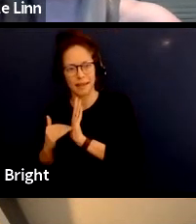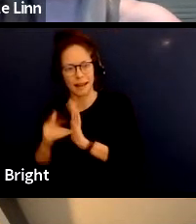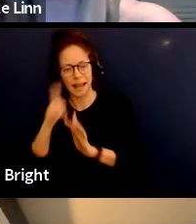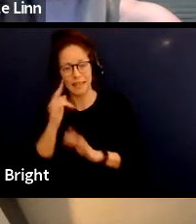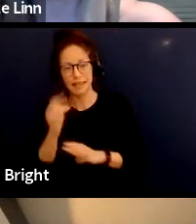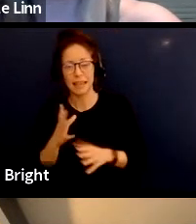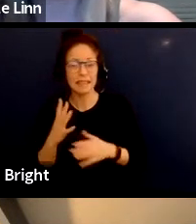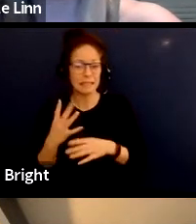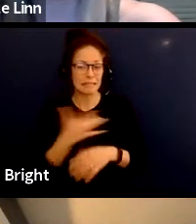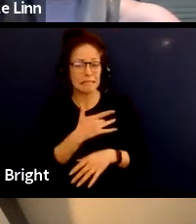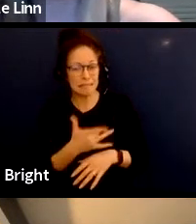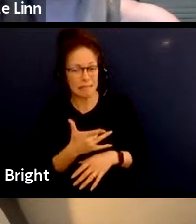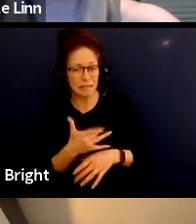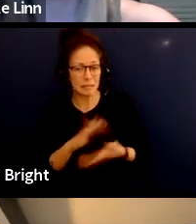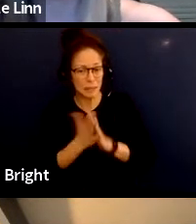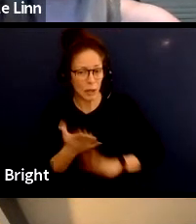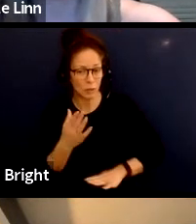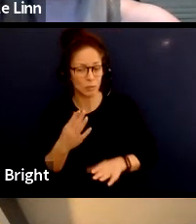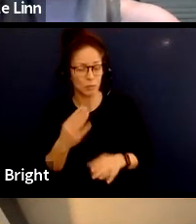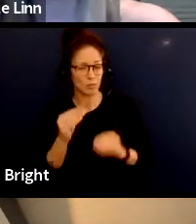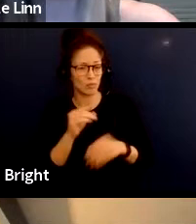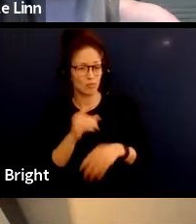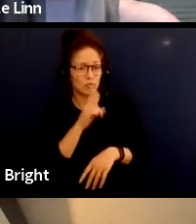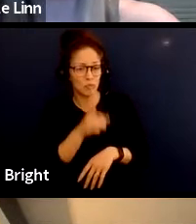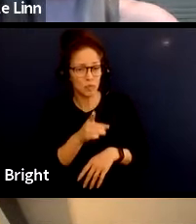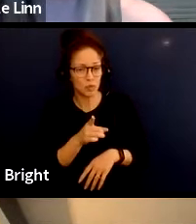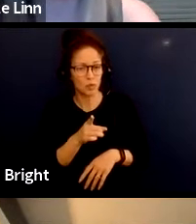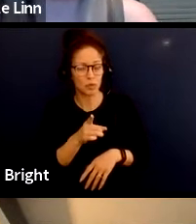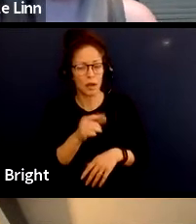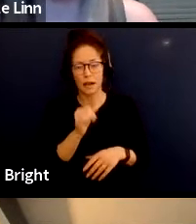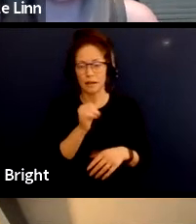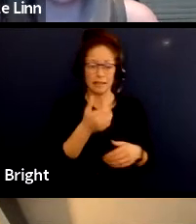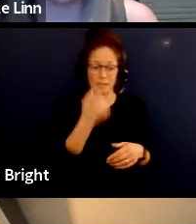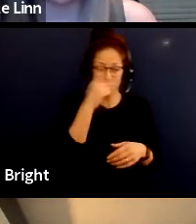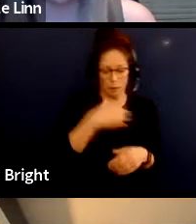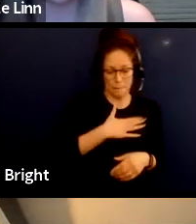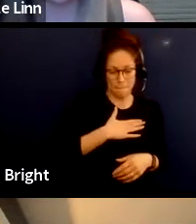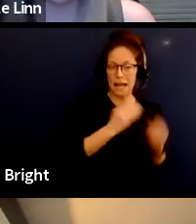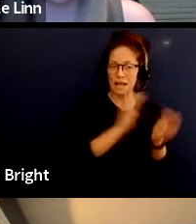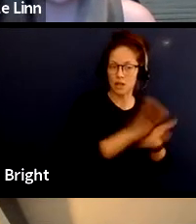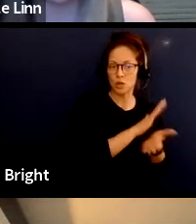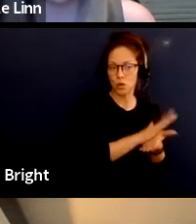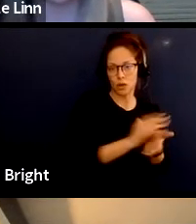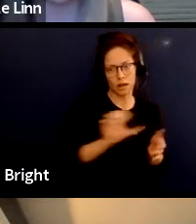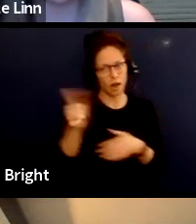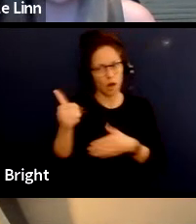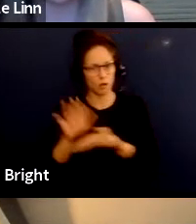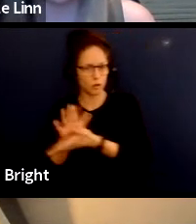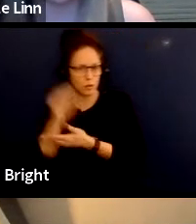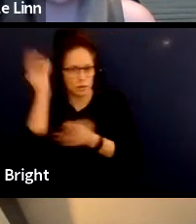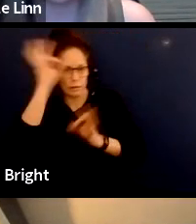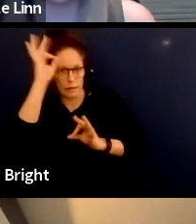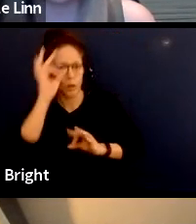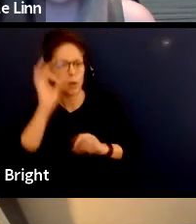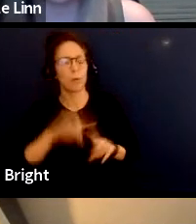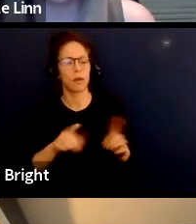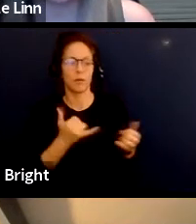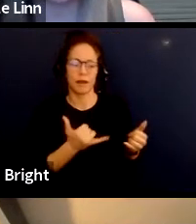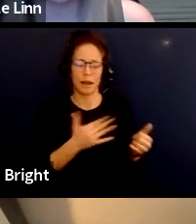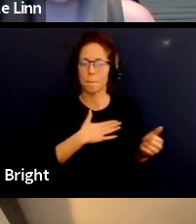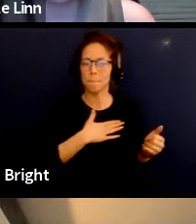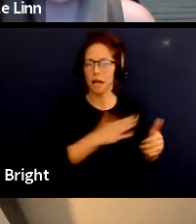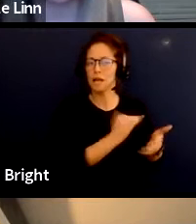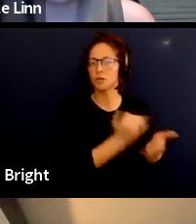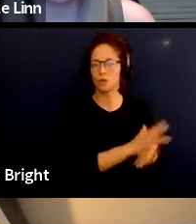for most of my school. I don't know other schools, but my time that I've been given to work with these kids has